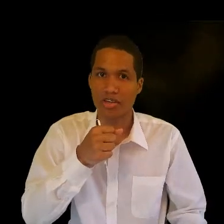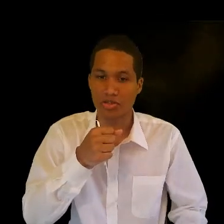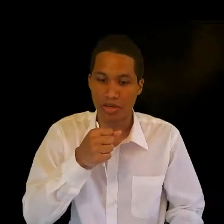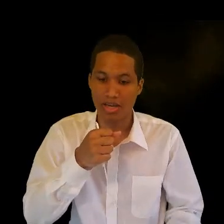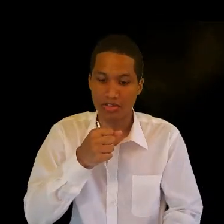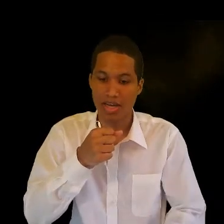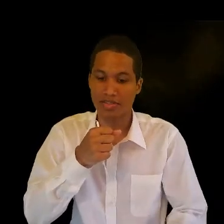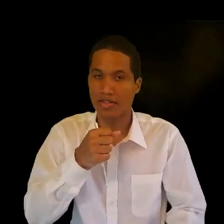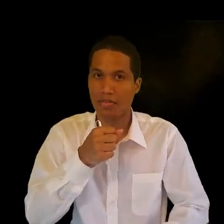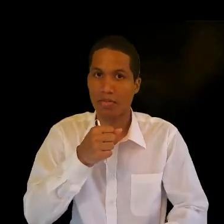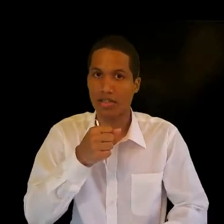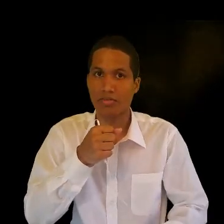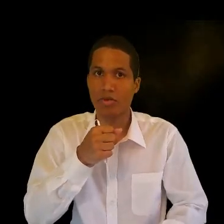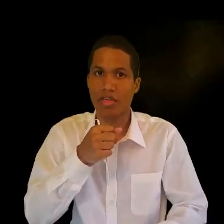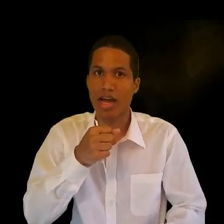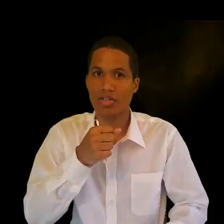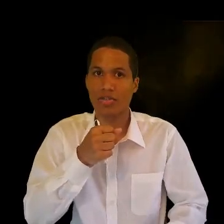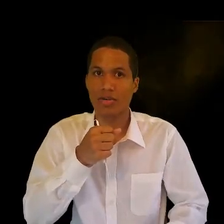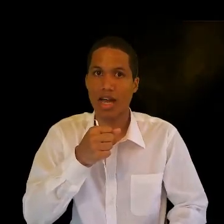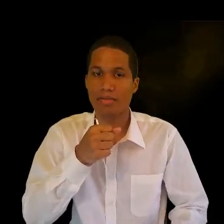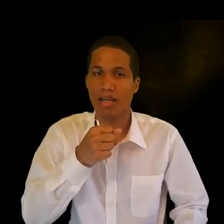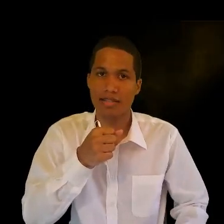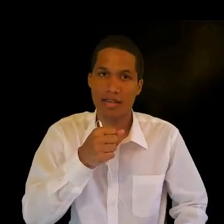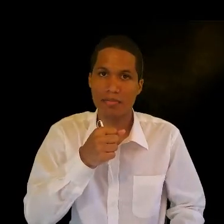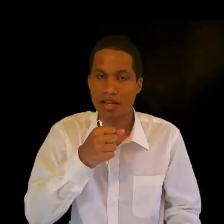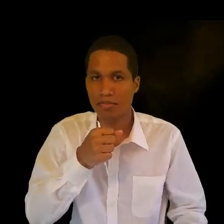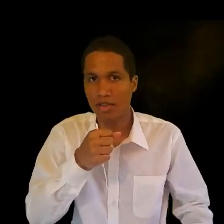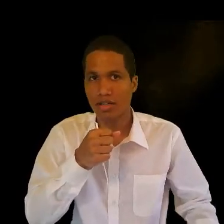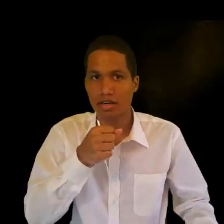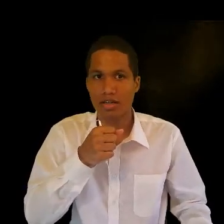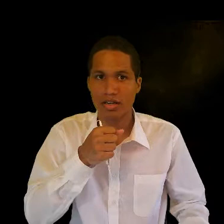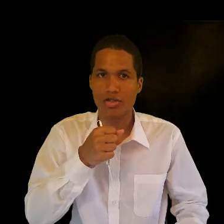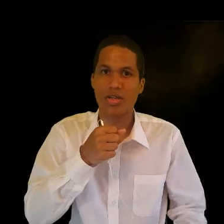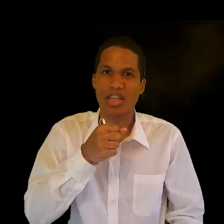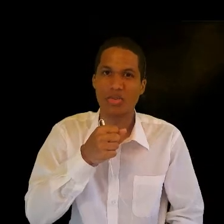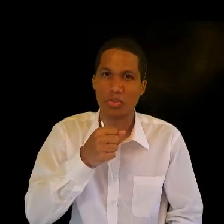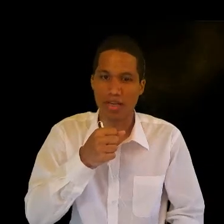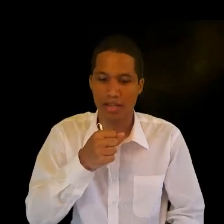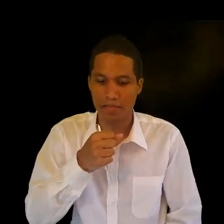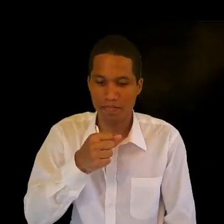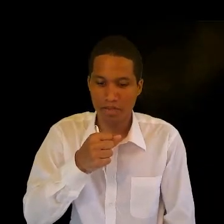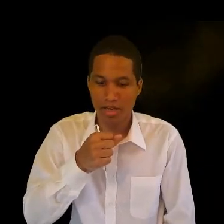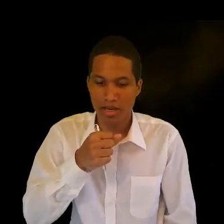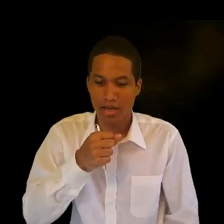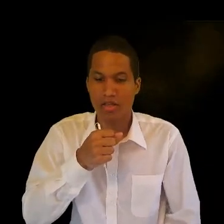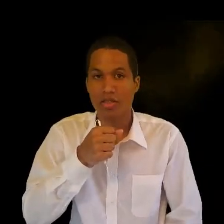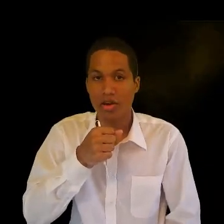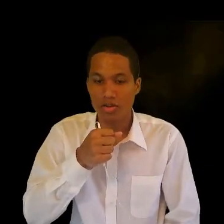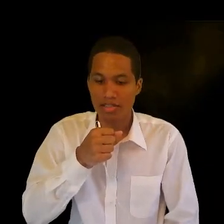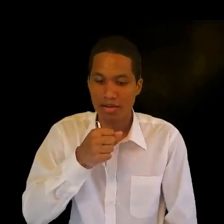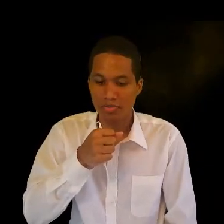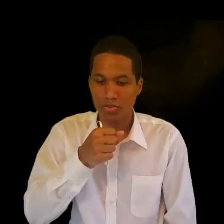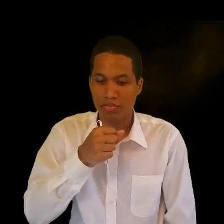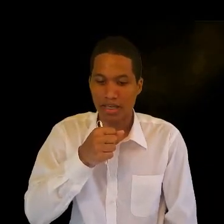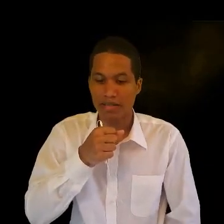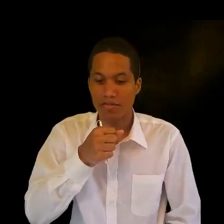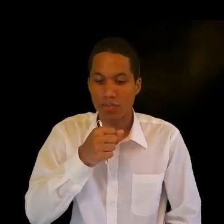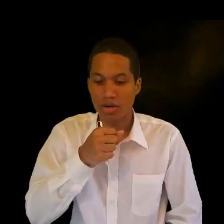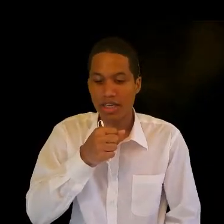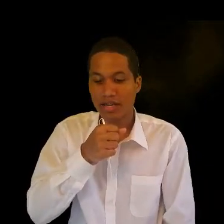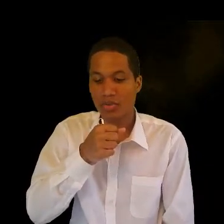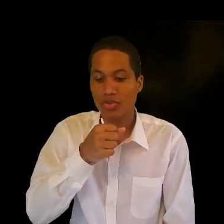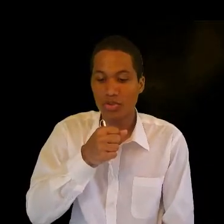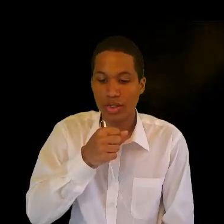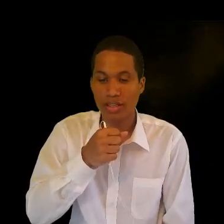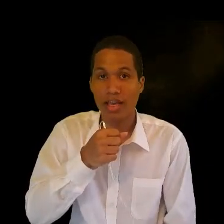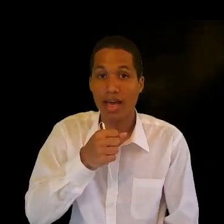first action. Because as both actions were happening at the same time, you can assume that. The other example would be